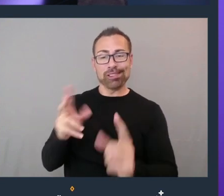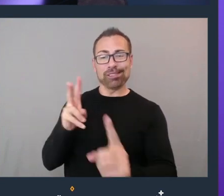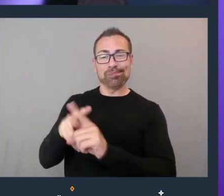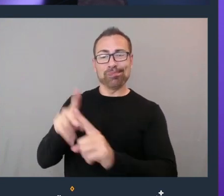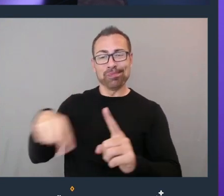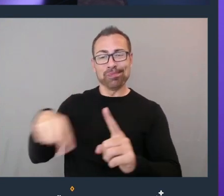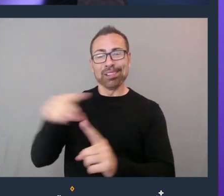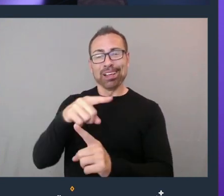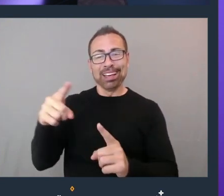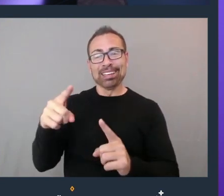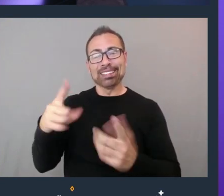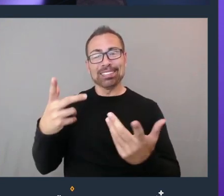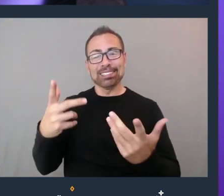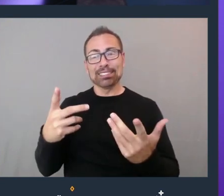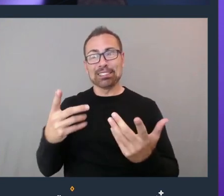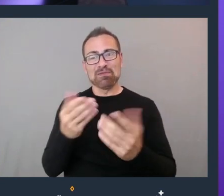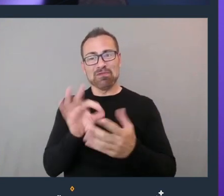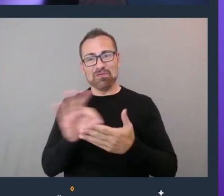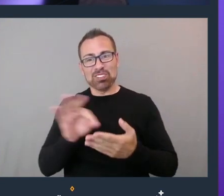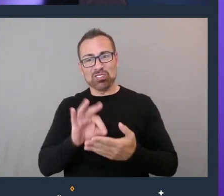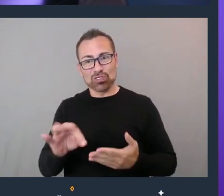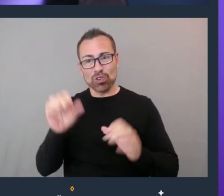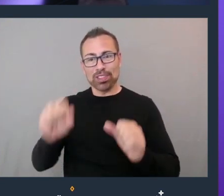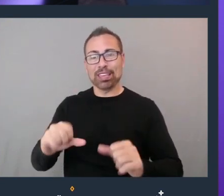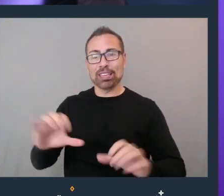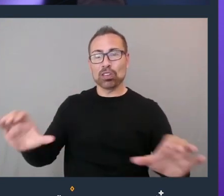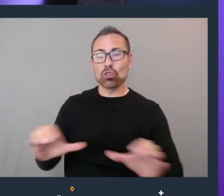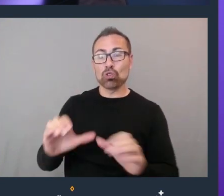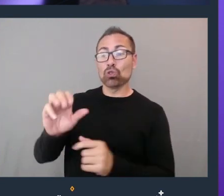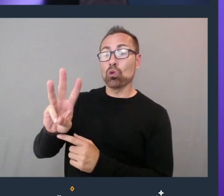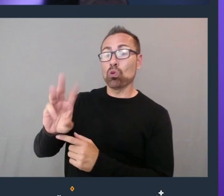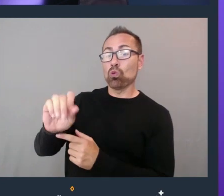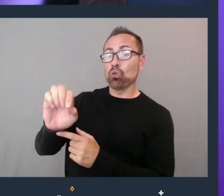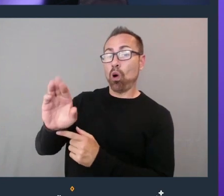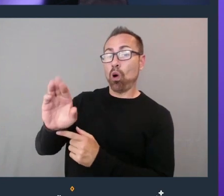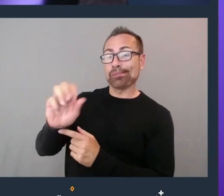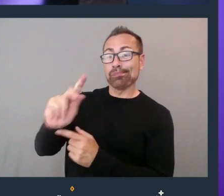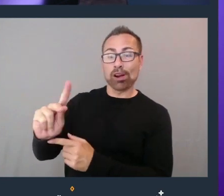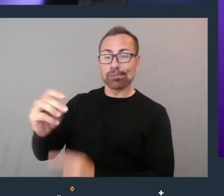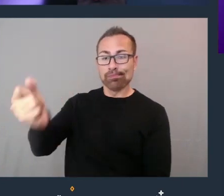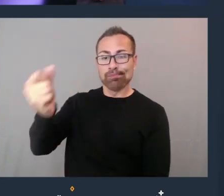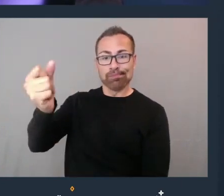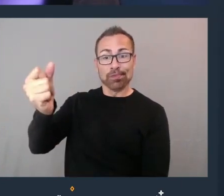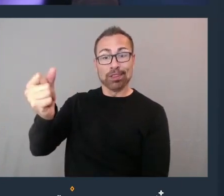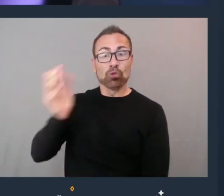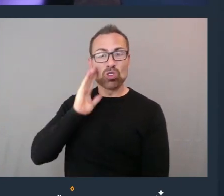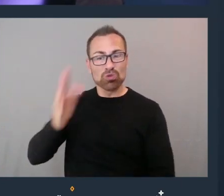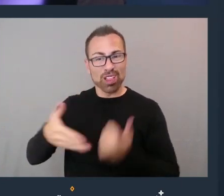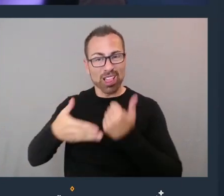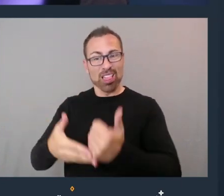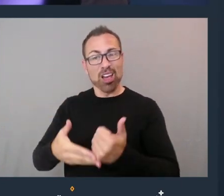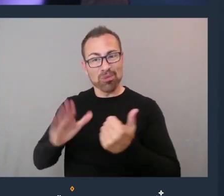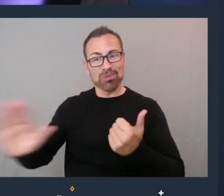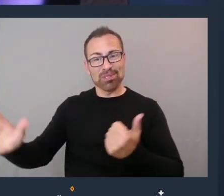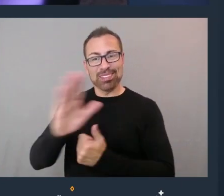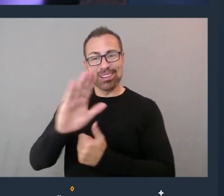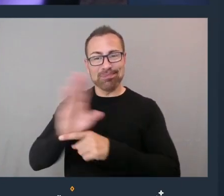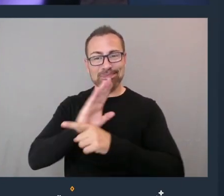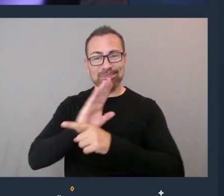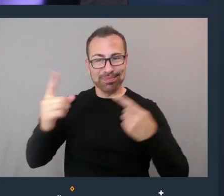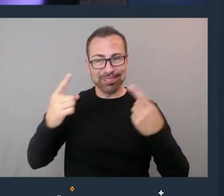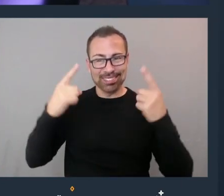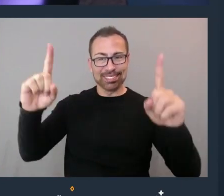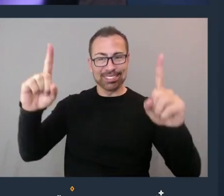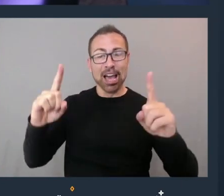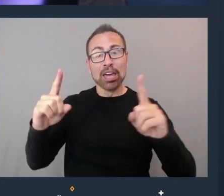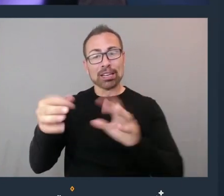as images are accessed via CloudFront, which just further simplifies what they're doing. Now, one trend that we're seeing a lot is customers